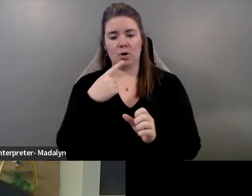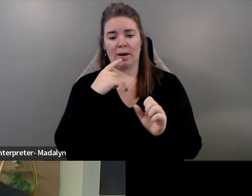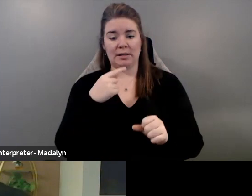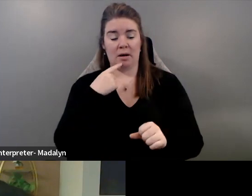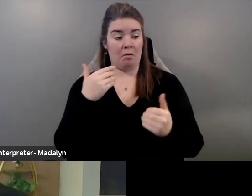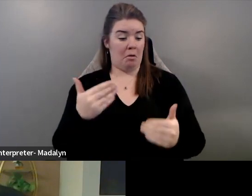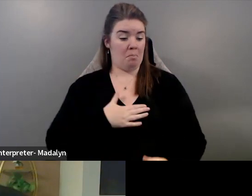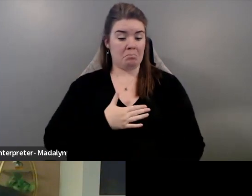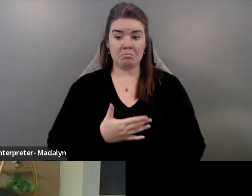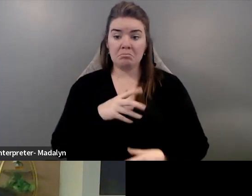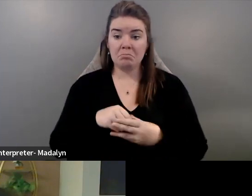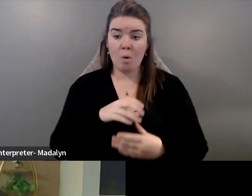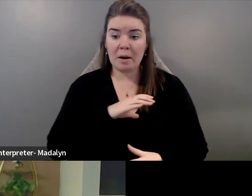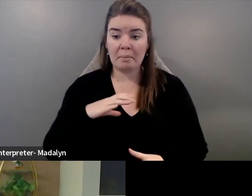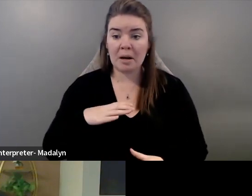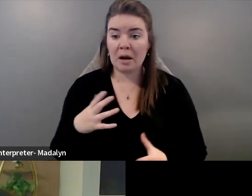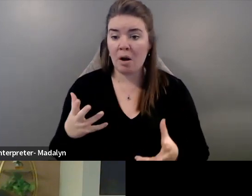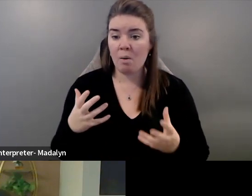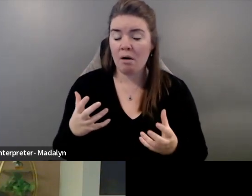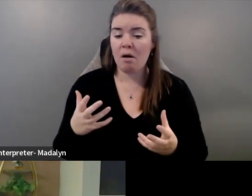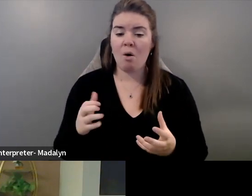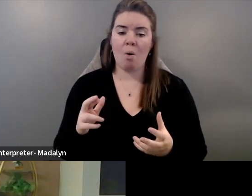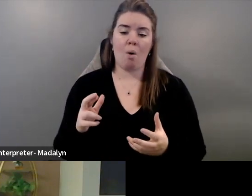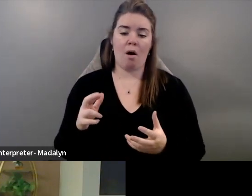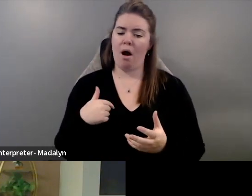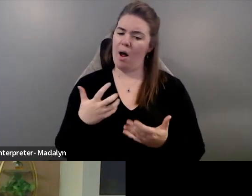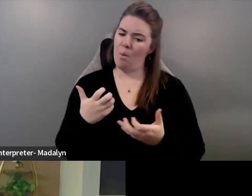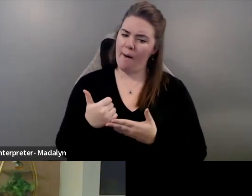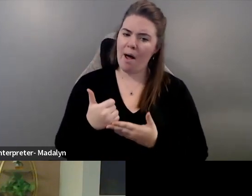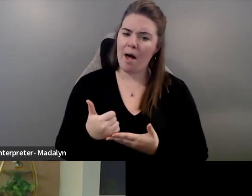really cool. Or, hey, I want to help you out with